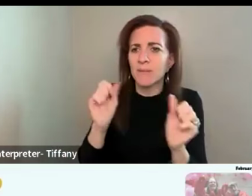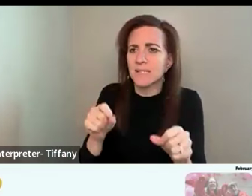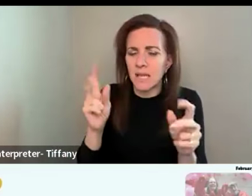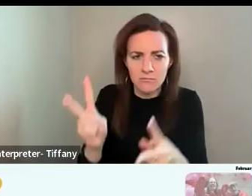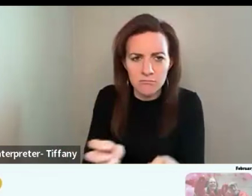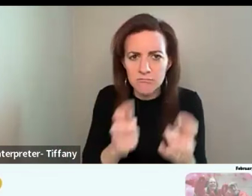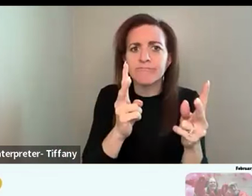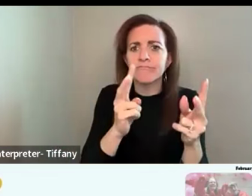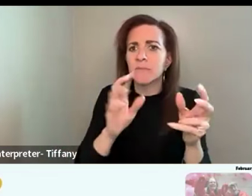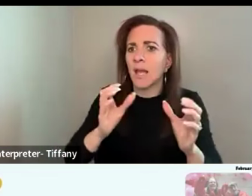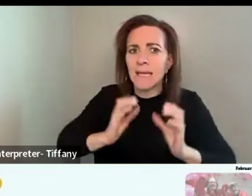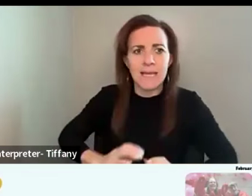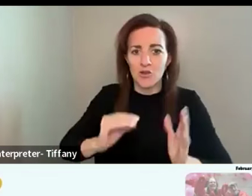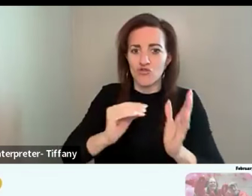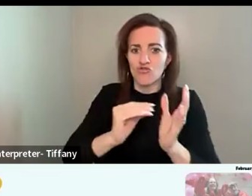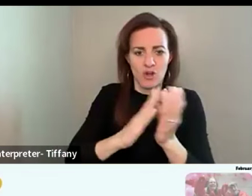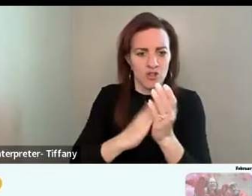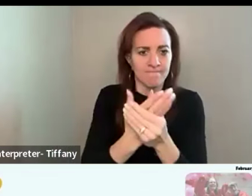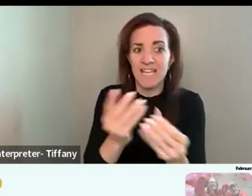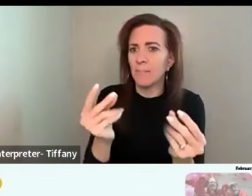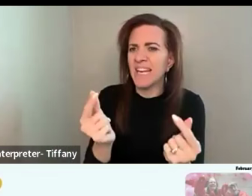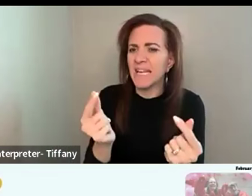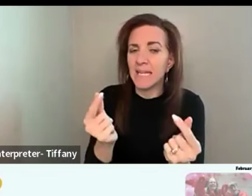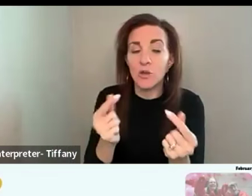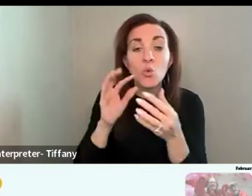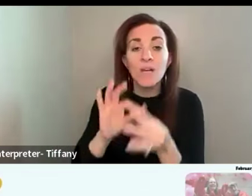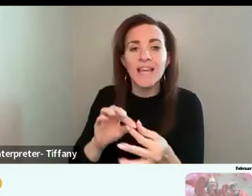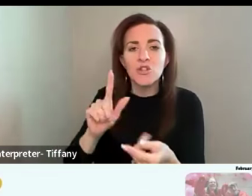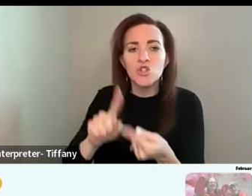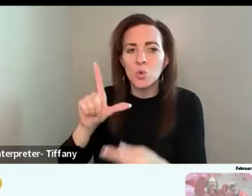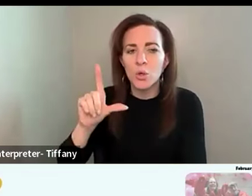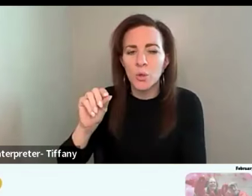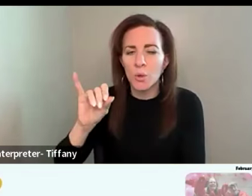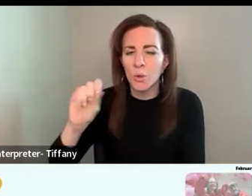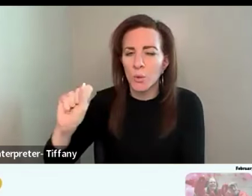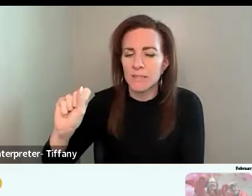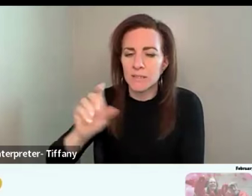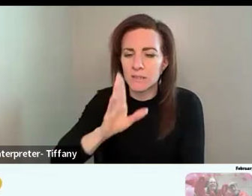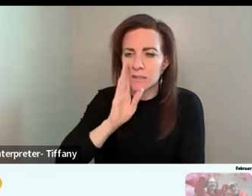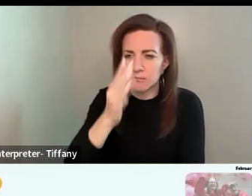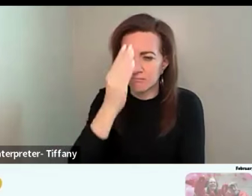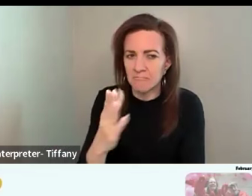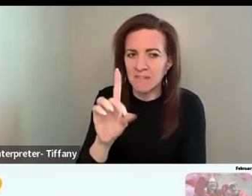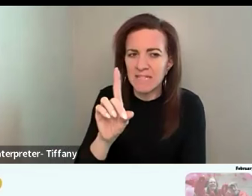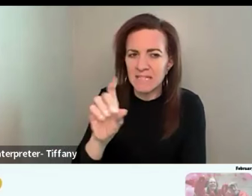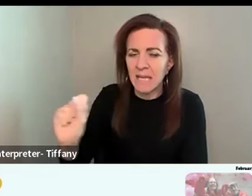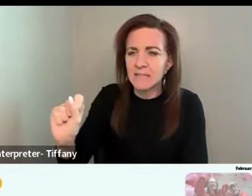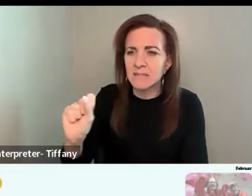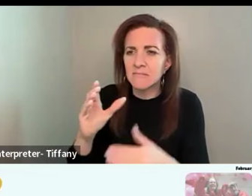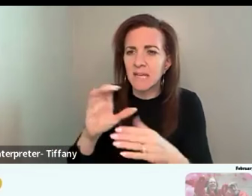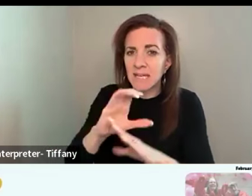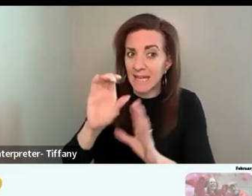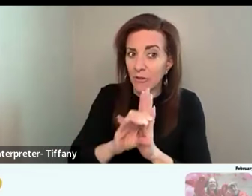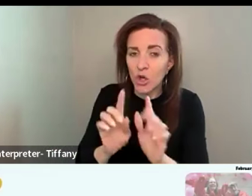up their client records immediately. As it relates to Lois, I will share DDS's calendar, but there are going to